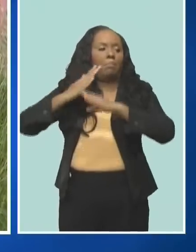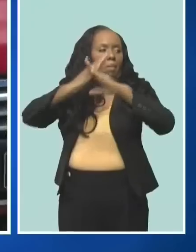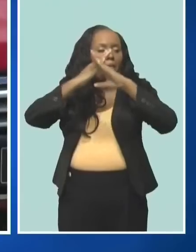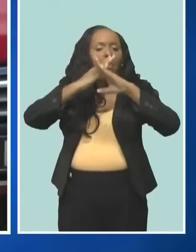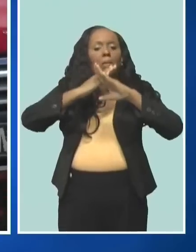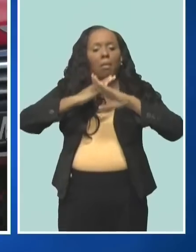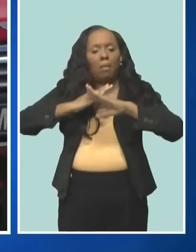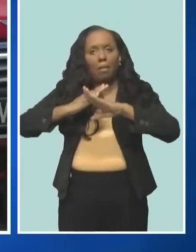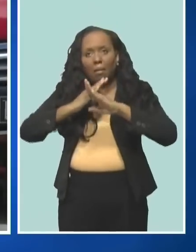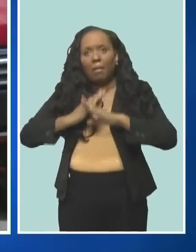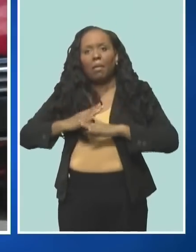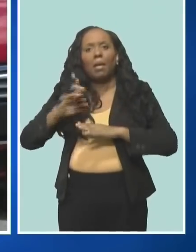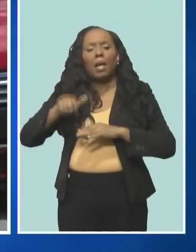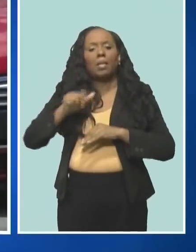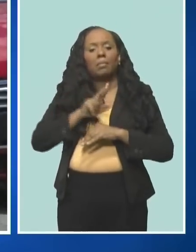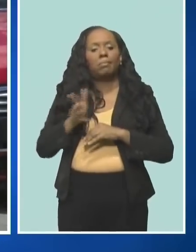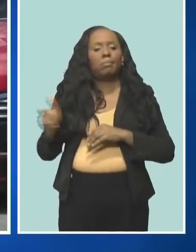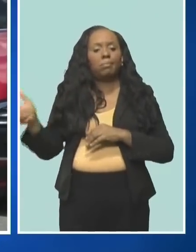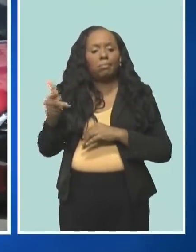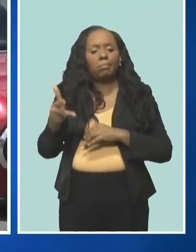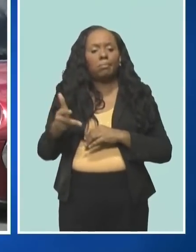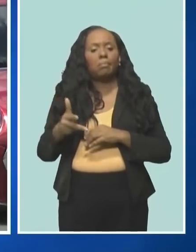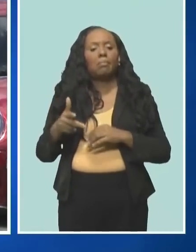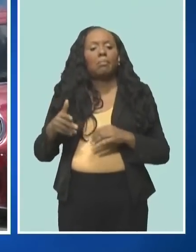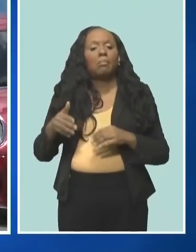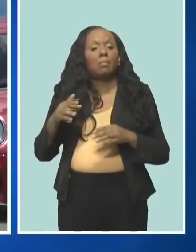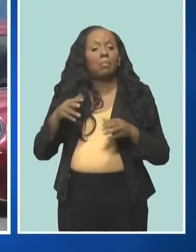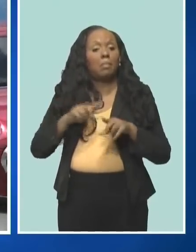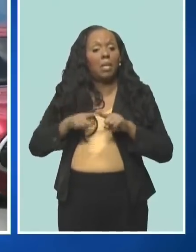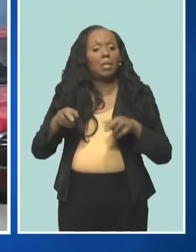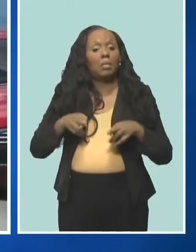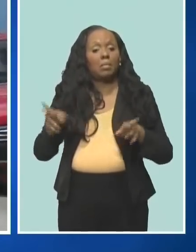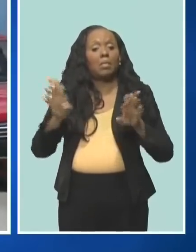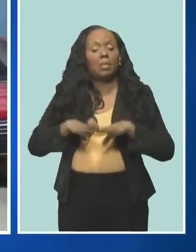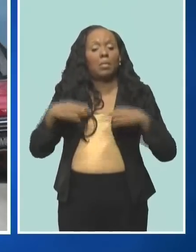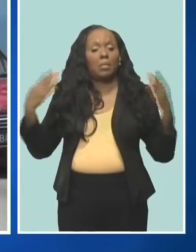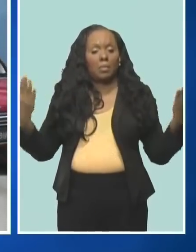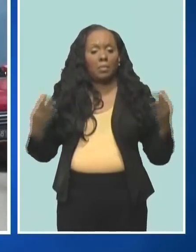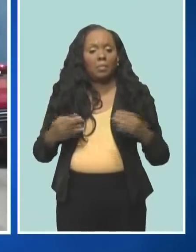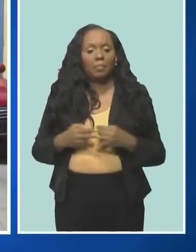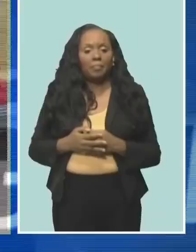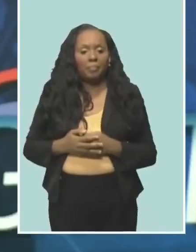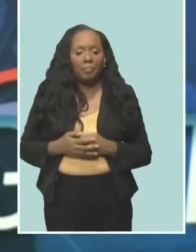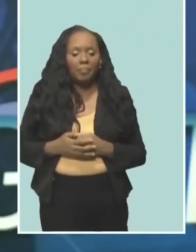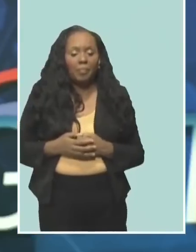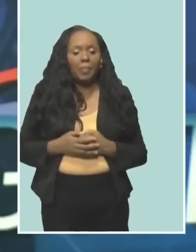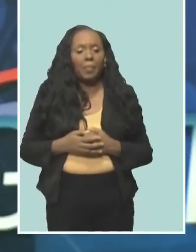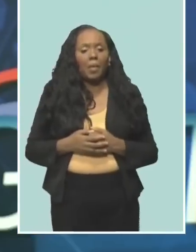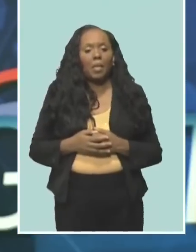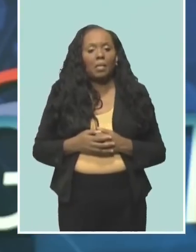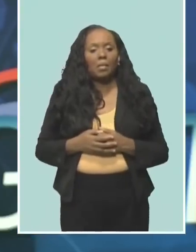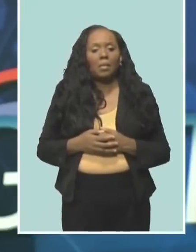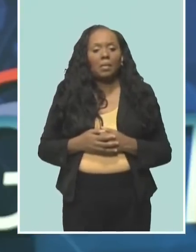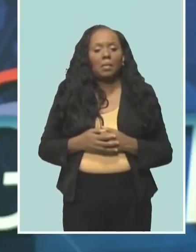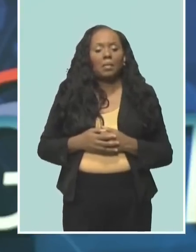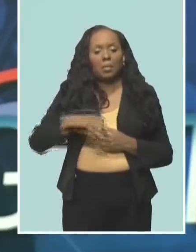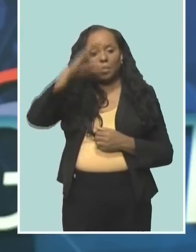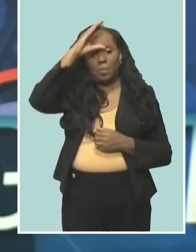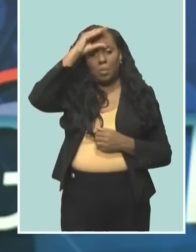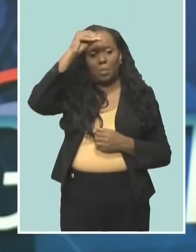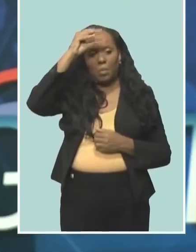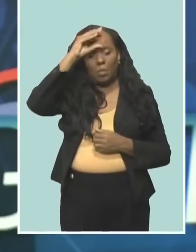asked to seek alternate routes. The road has since been reopened. A